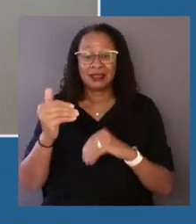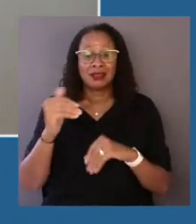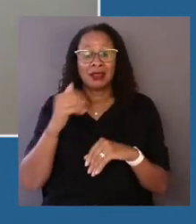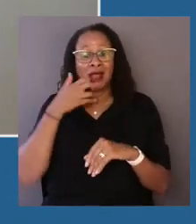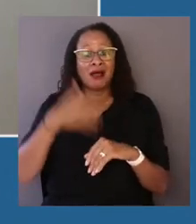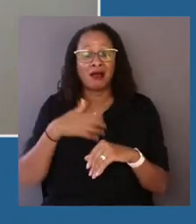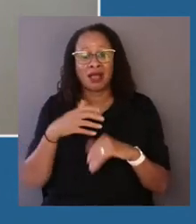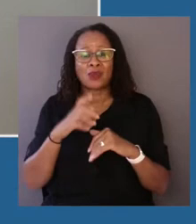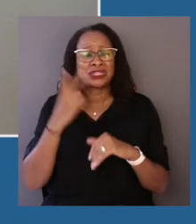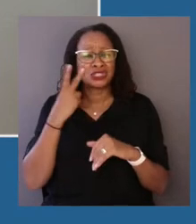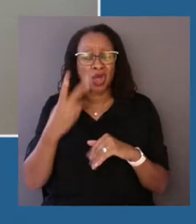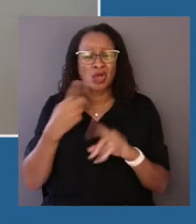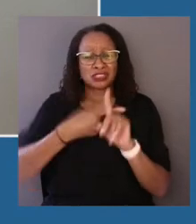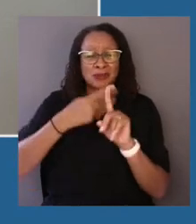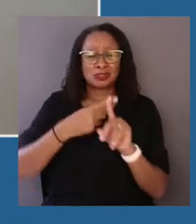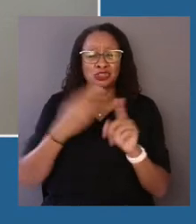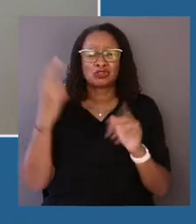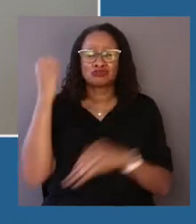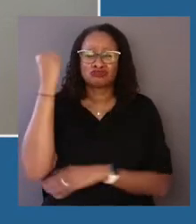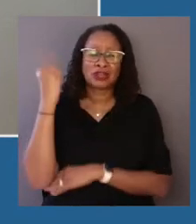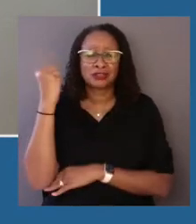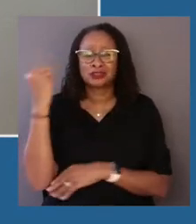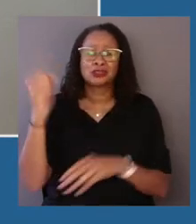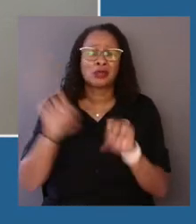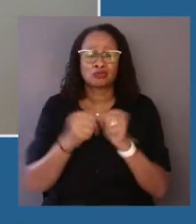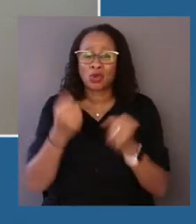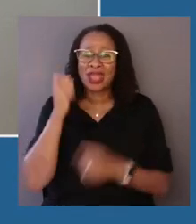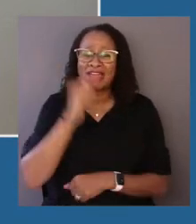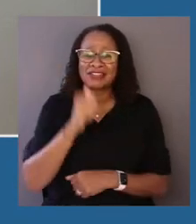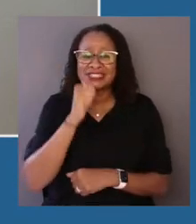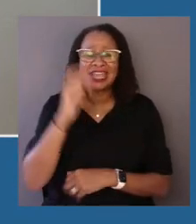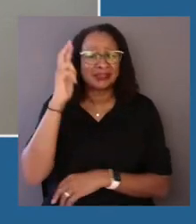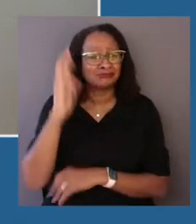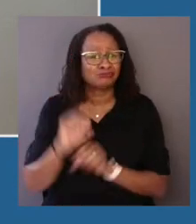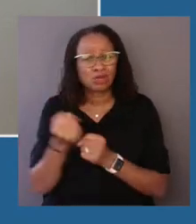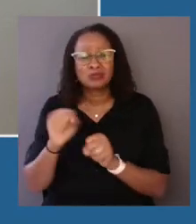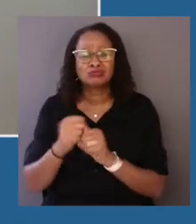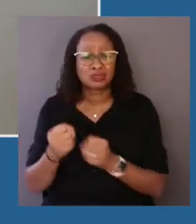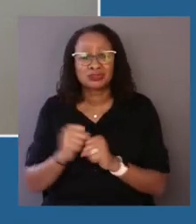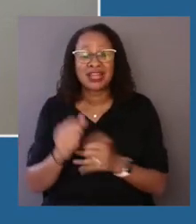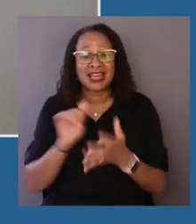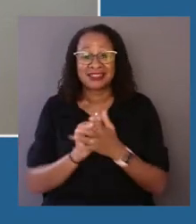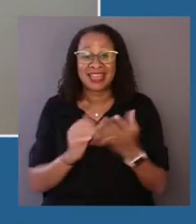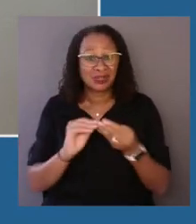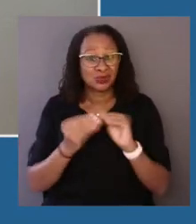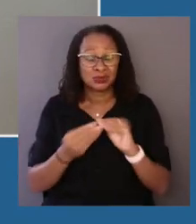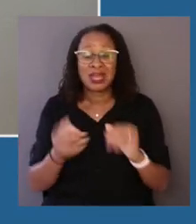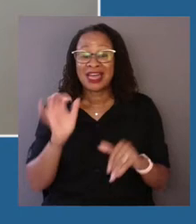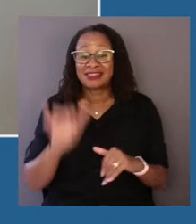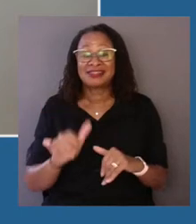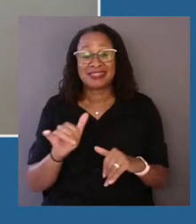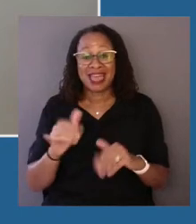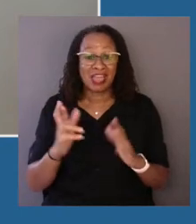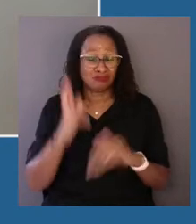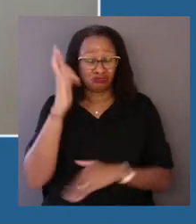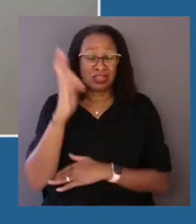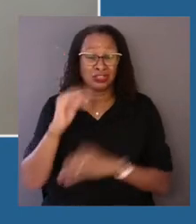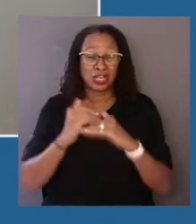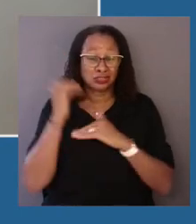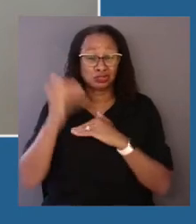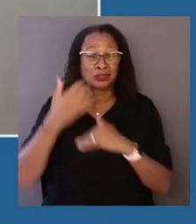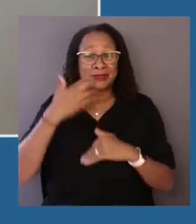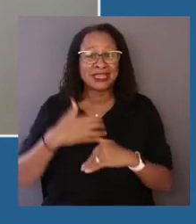broken day after day in the Pacific Northwest. That record extreme heat event was deemed virtually